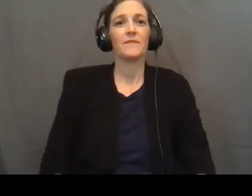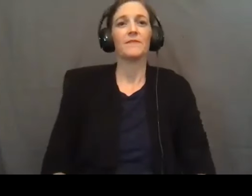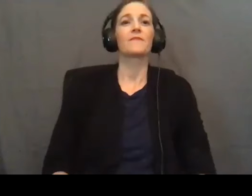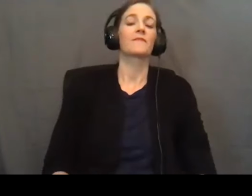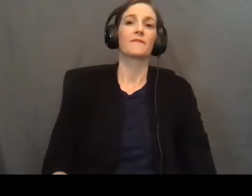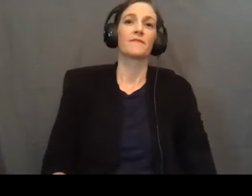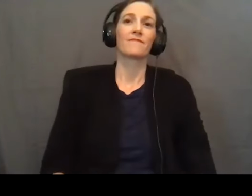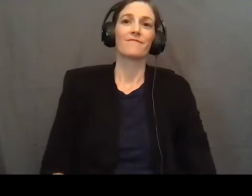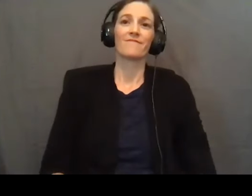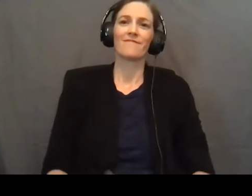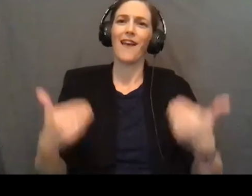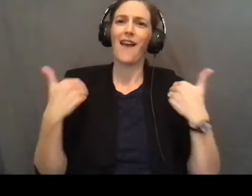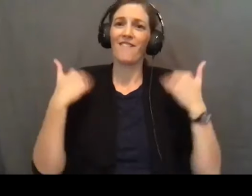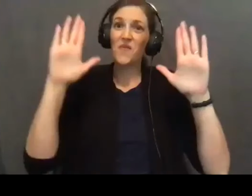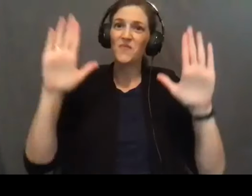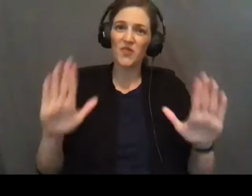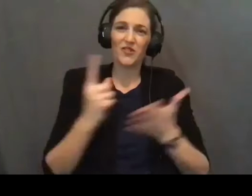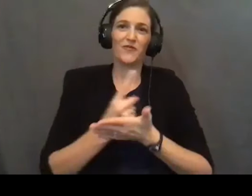Y'all have a Wonderful week